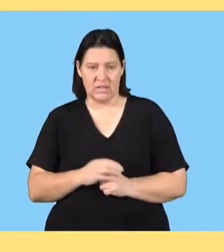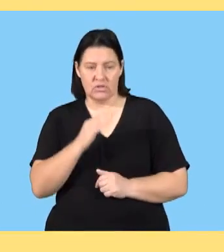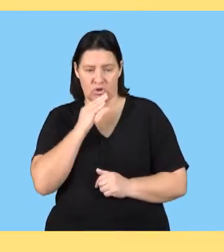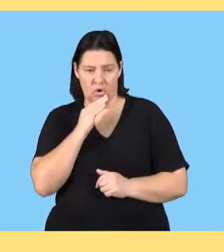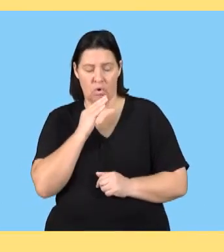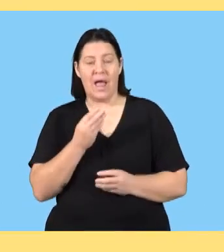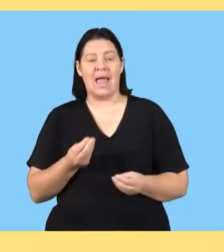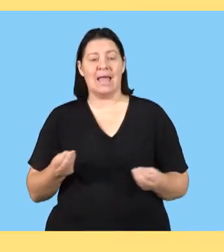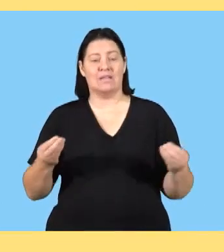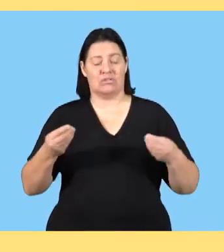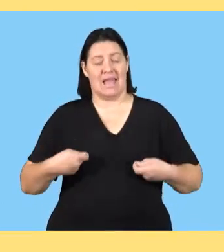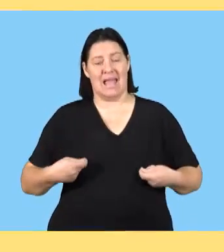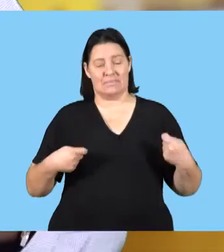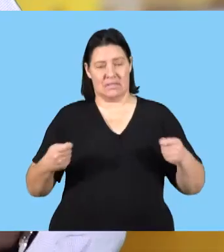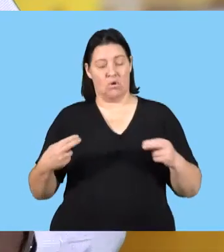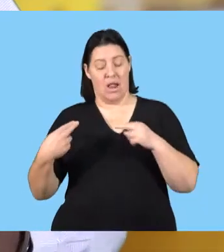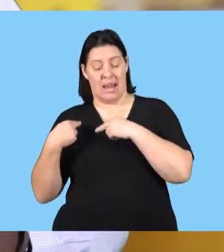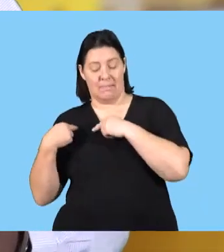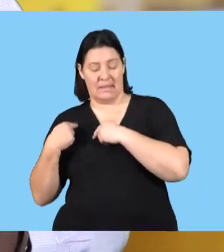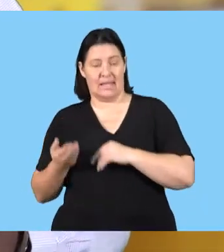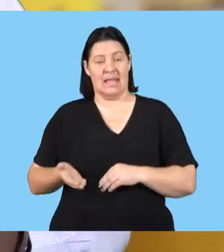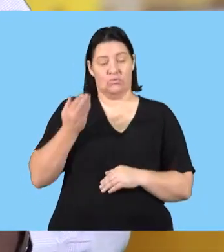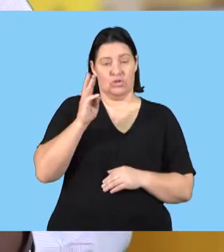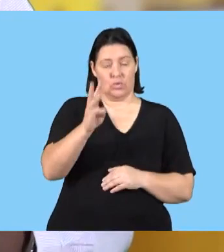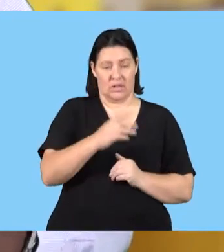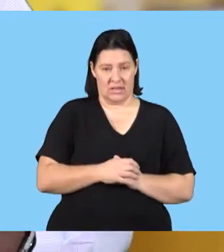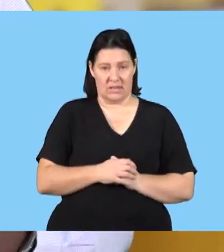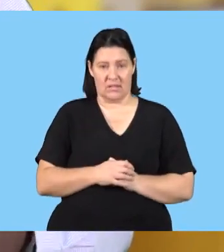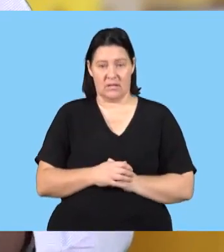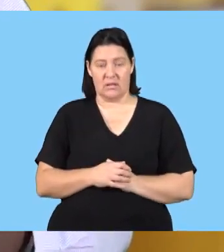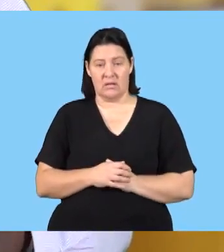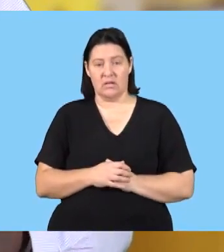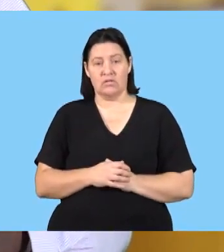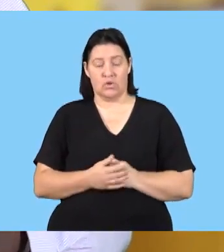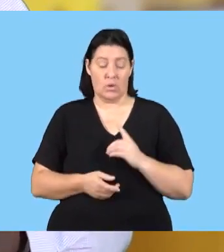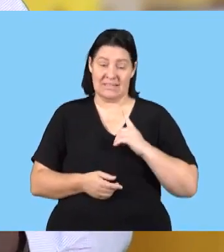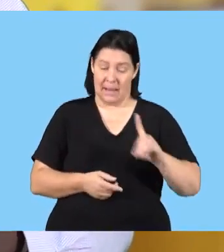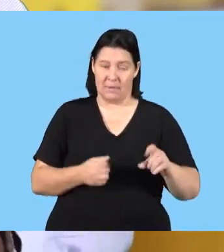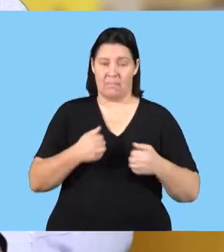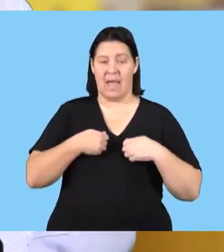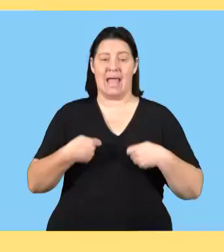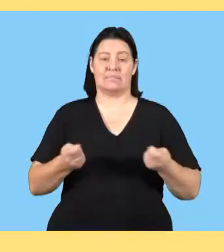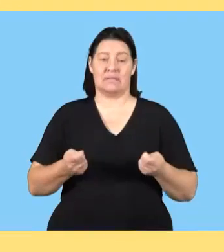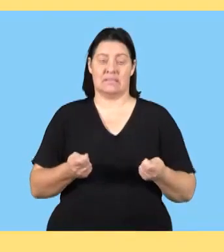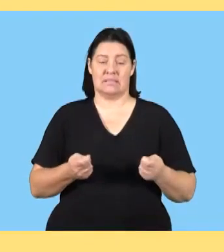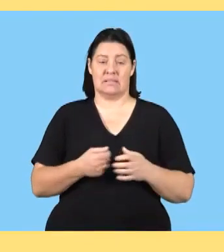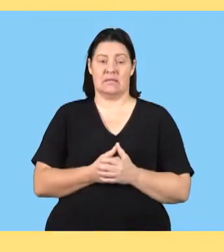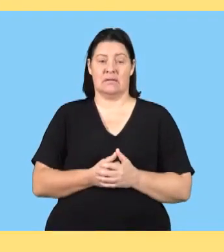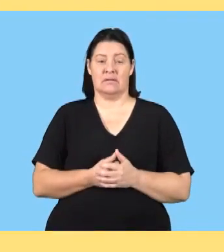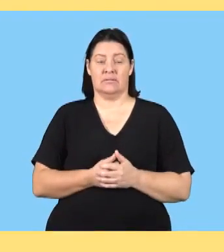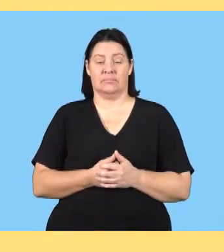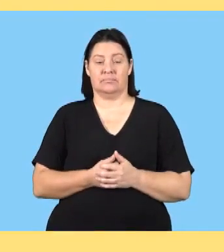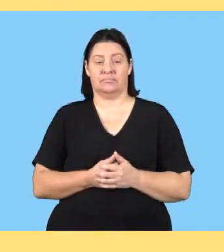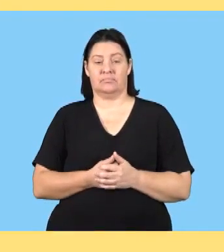expense. In other words, our liability is going to increase. So I'll debit my expense in that case, which is